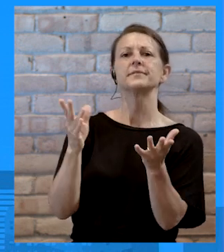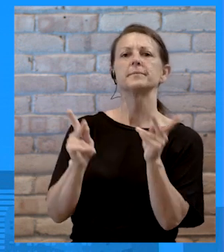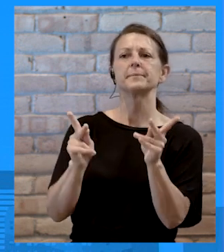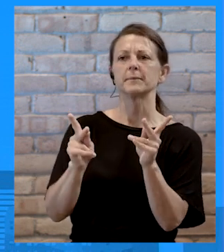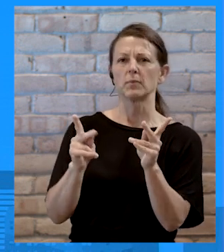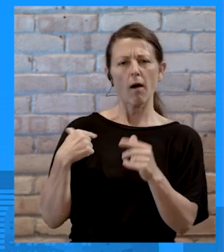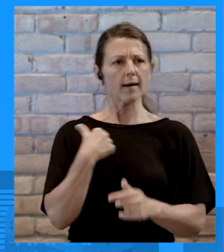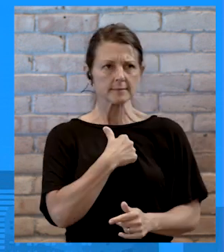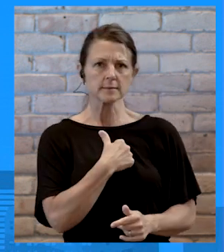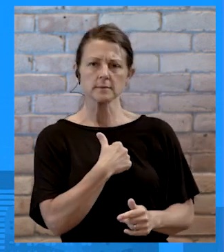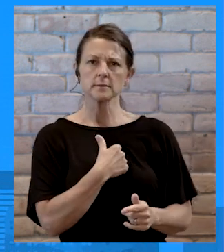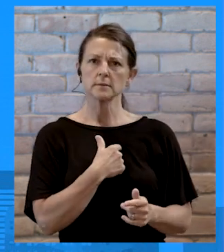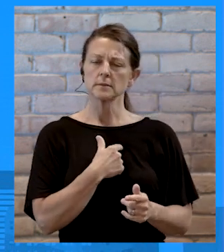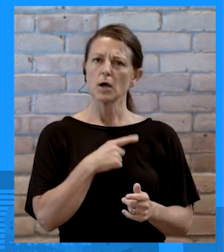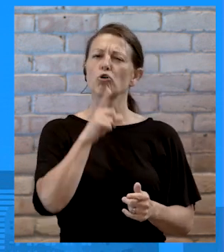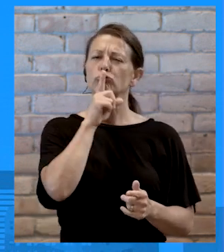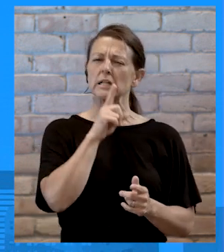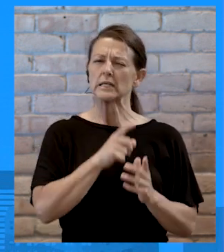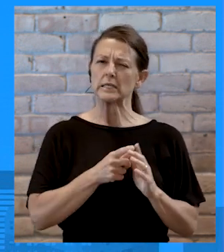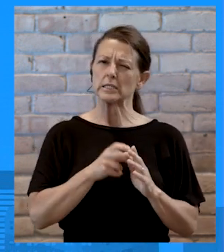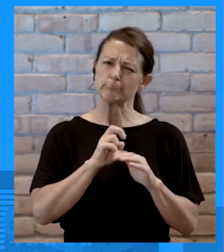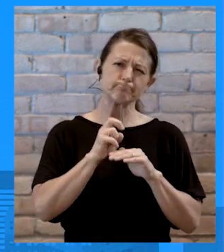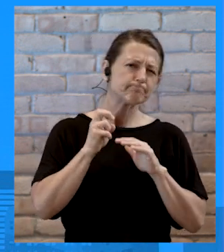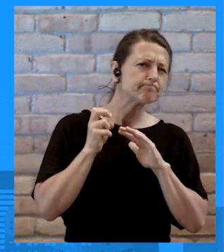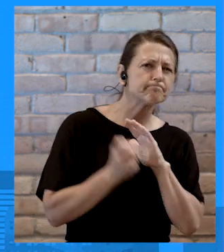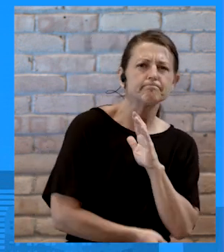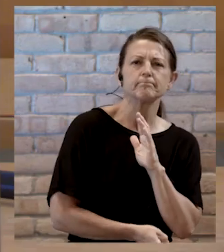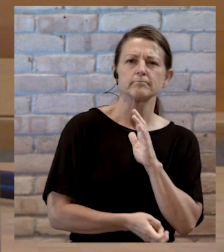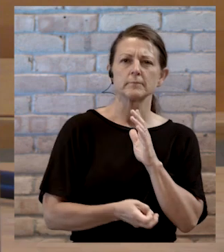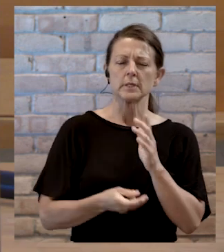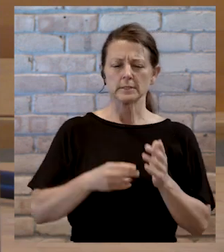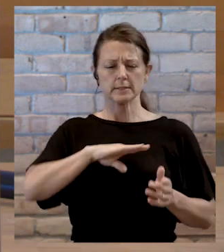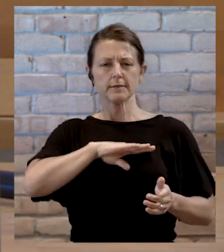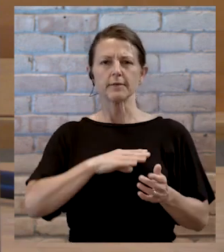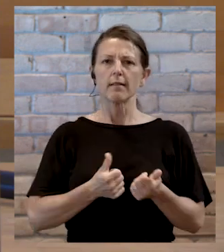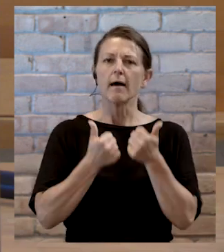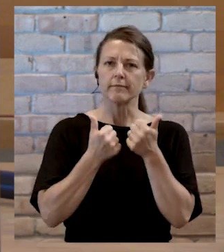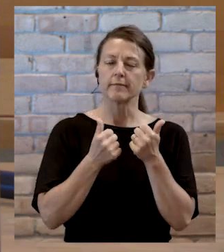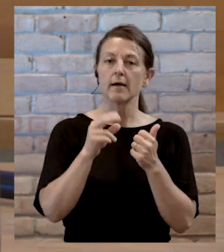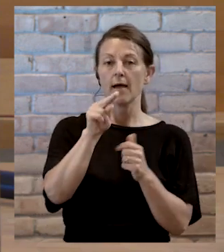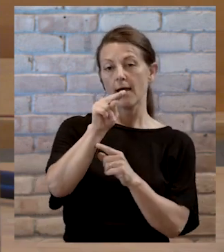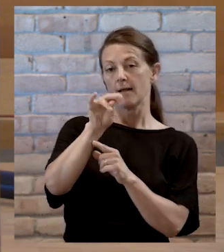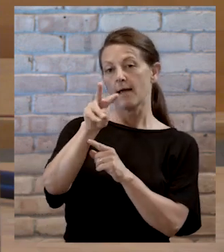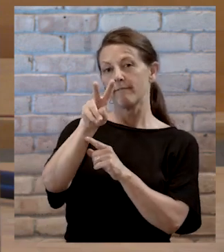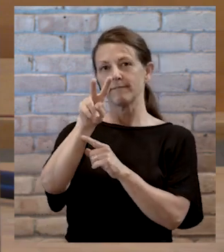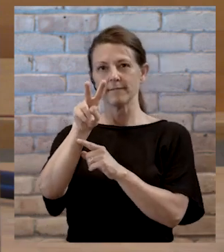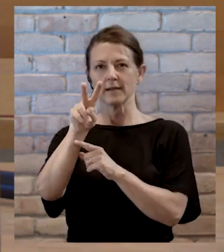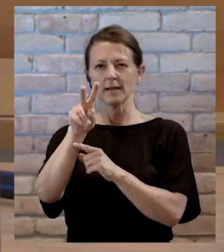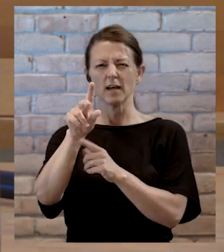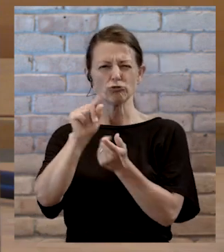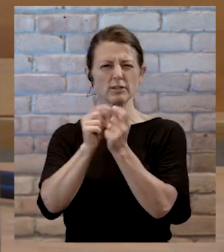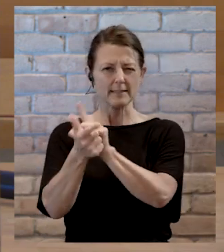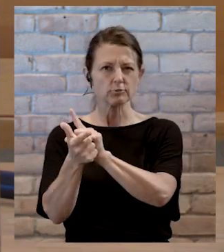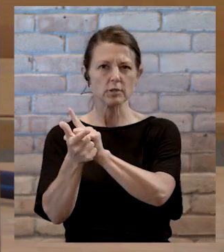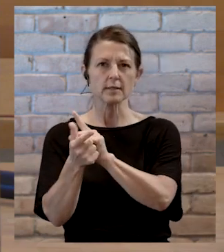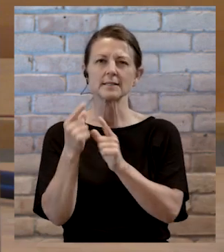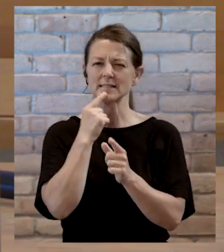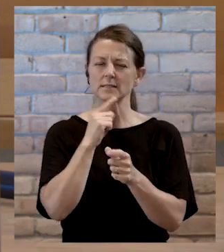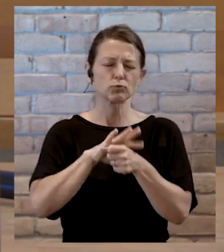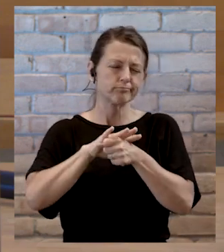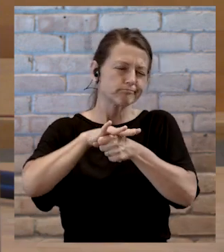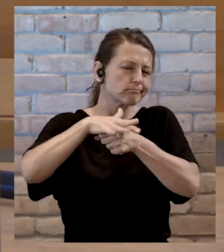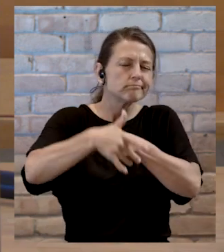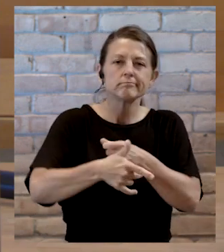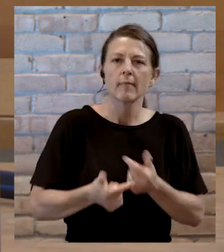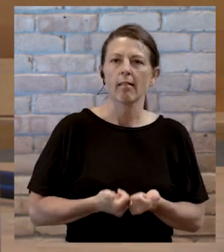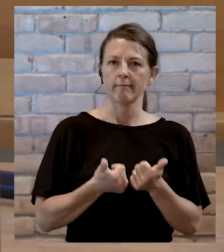rich and satisfying life." The NIV says, "an abundant